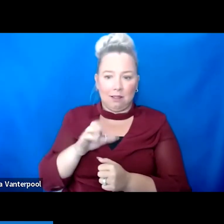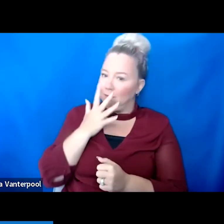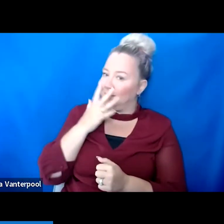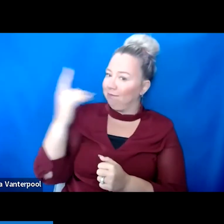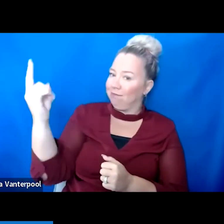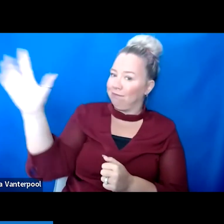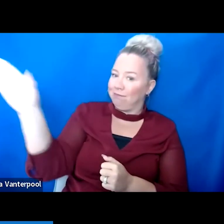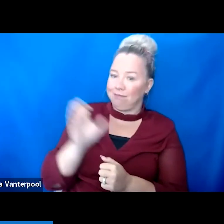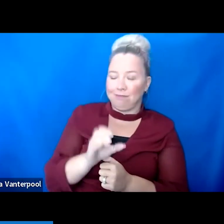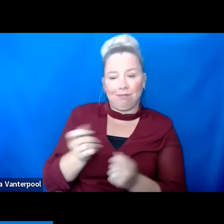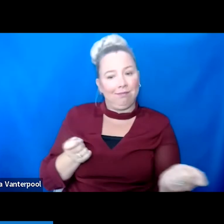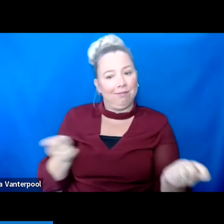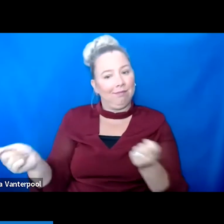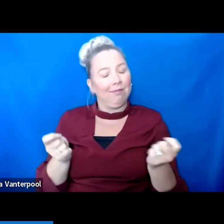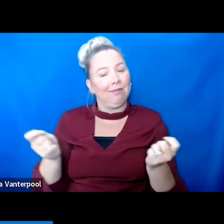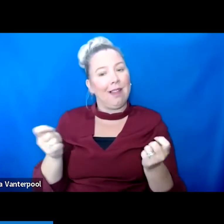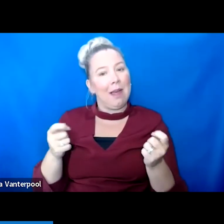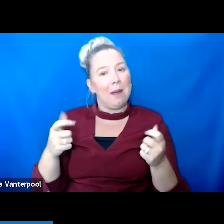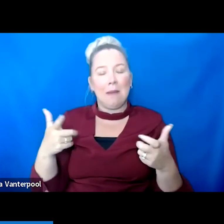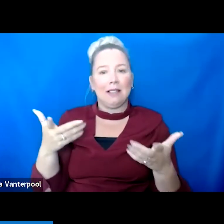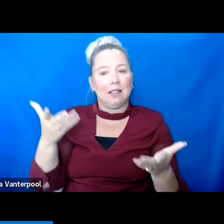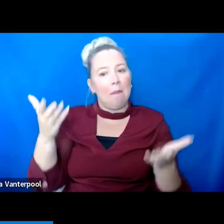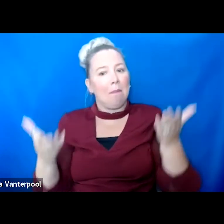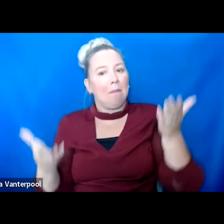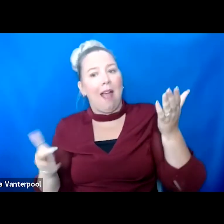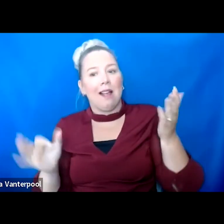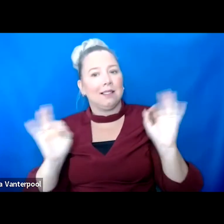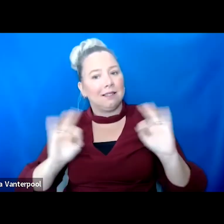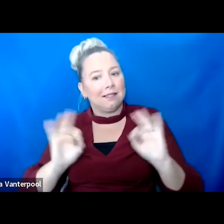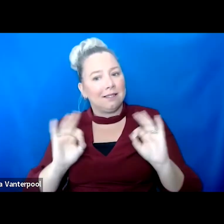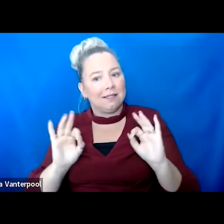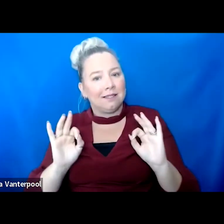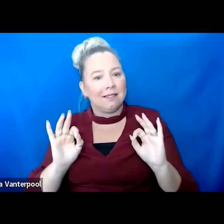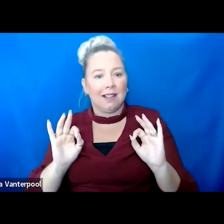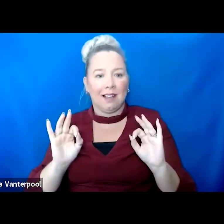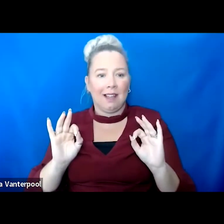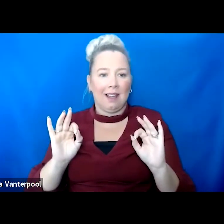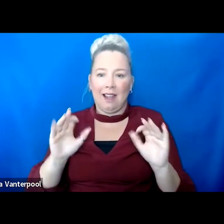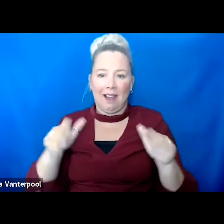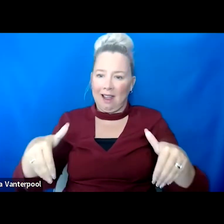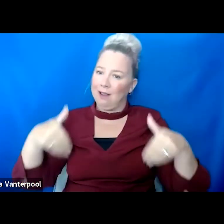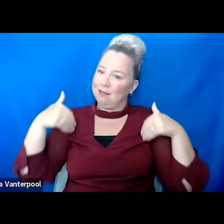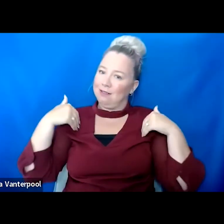important that it didn't feel like a children's social care